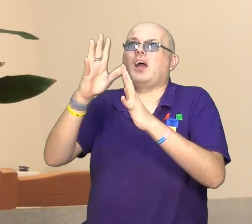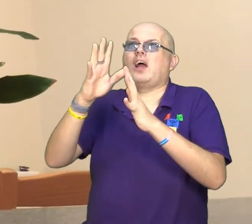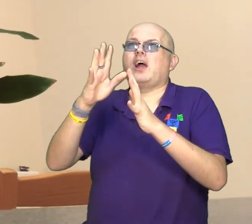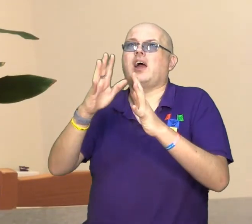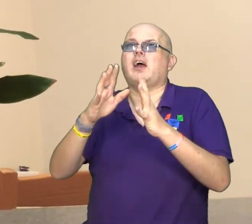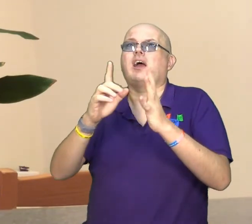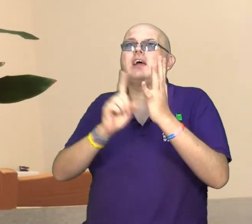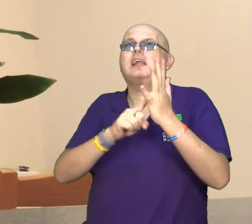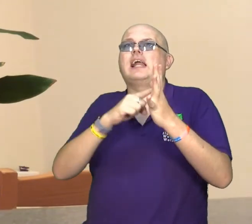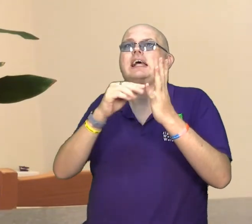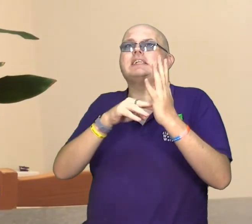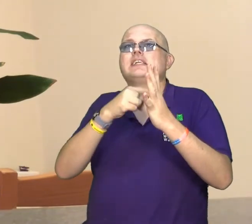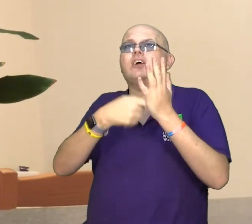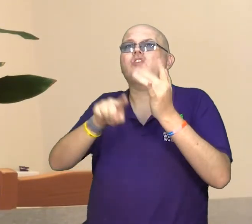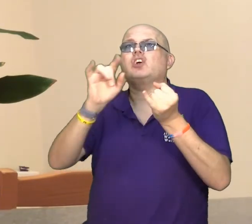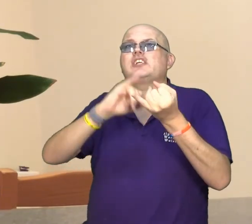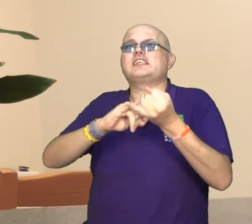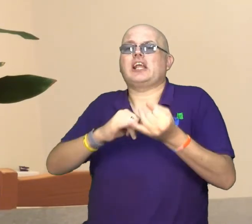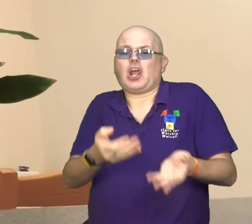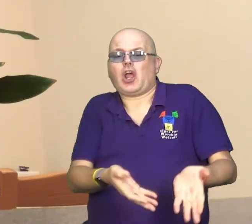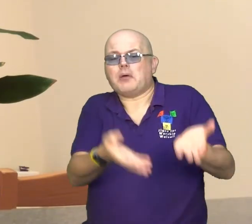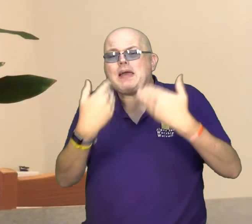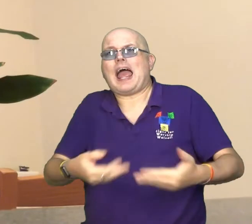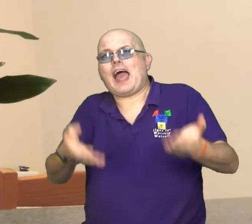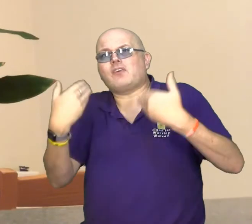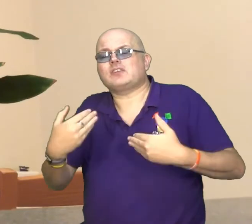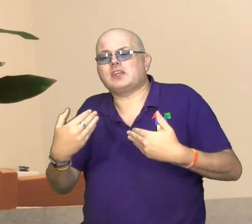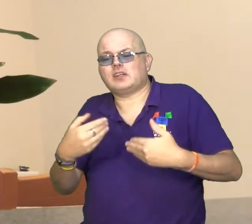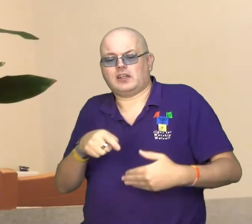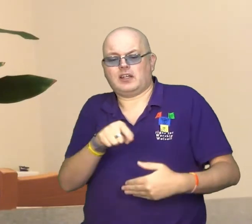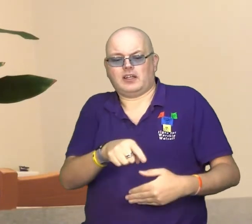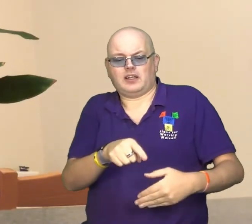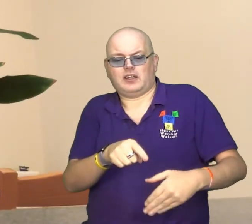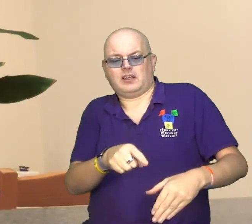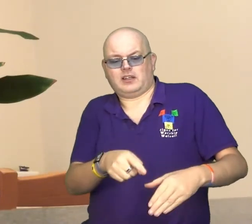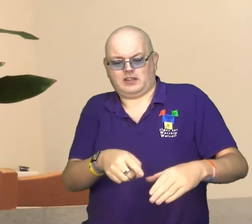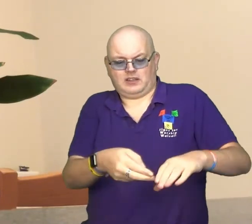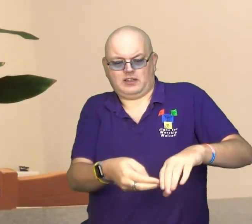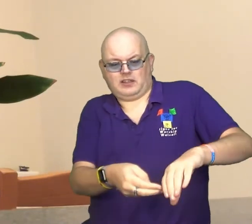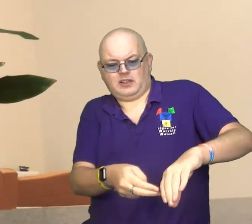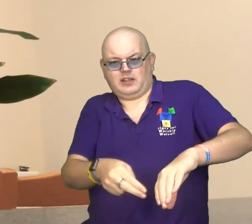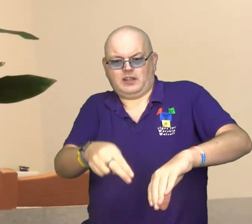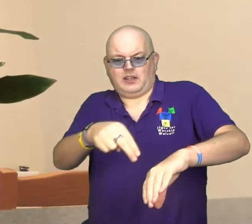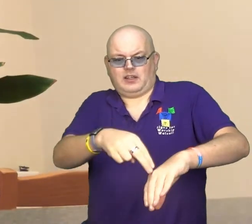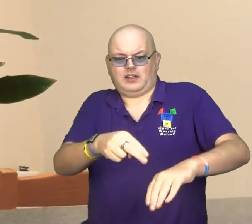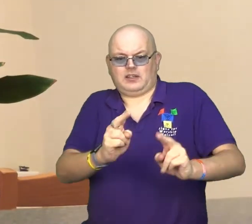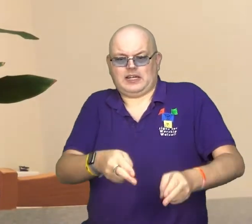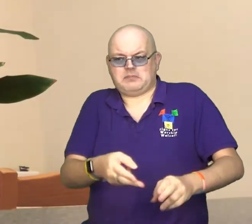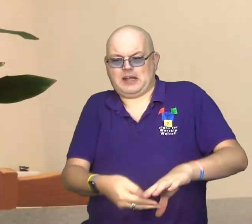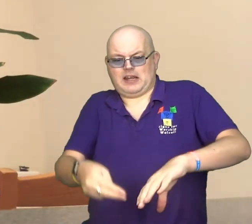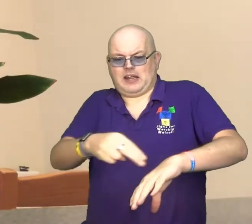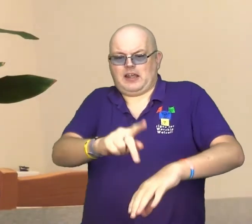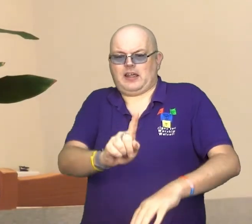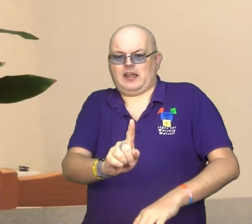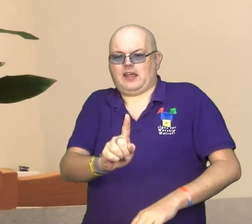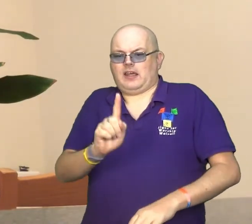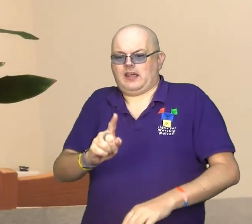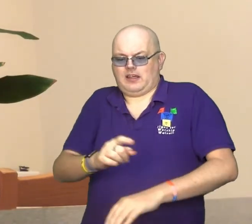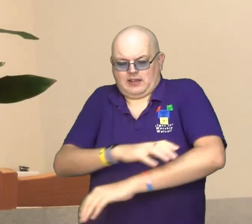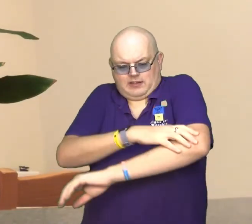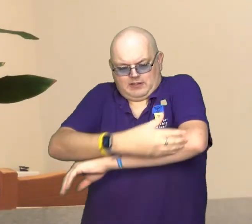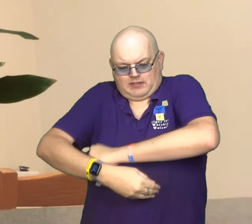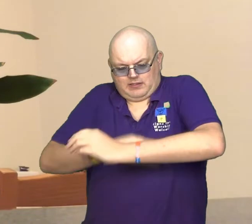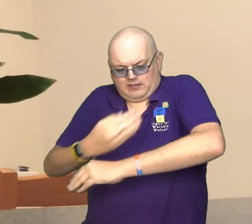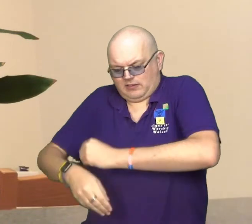loud voice, "Lazarus, come out." The dead man came out, his hands and feet wrapped